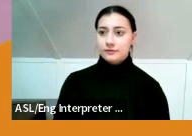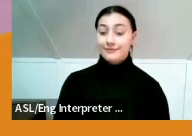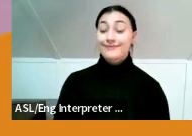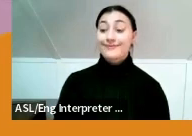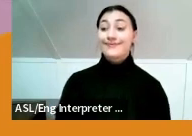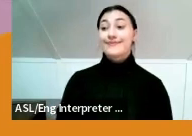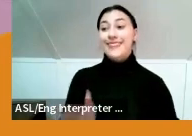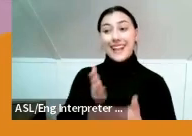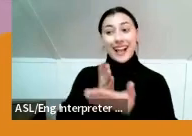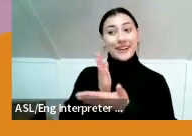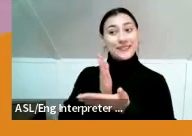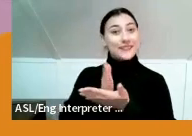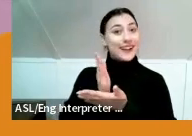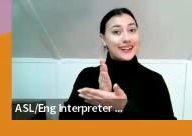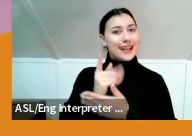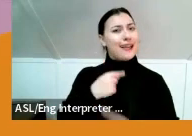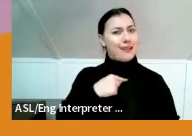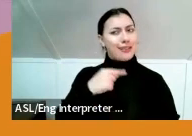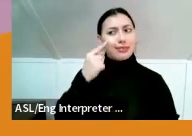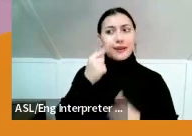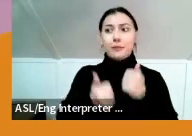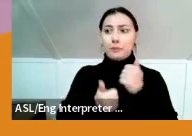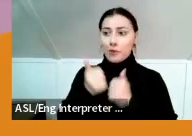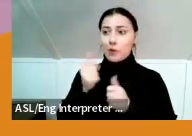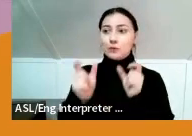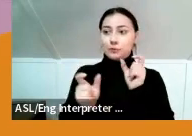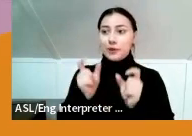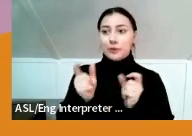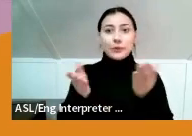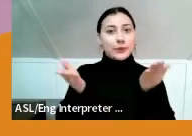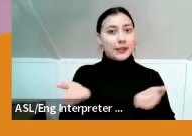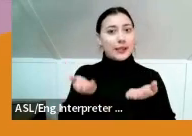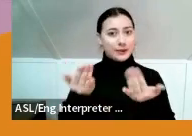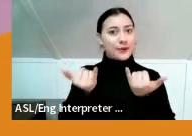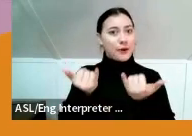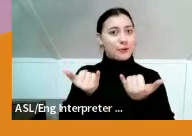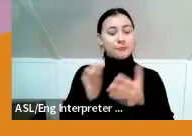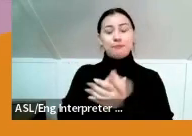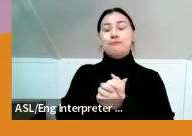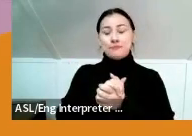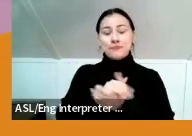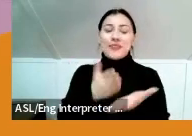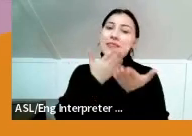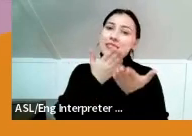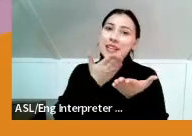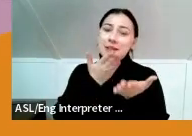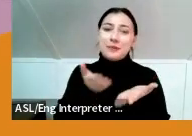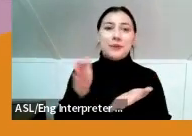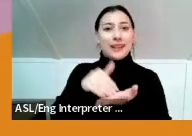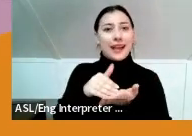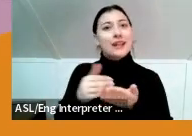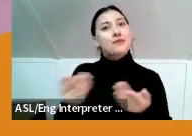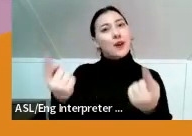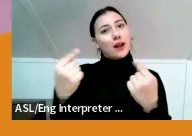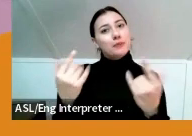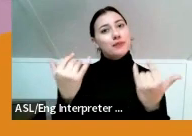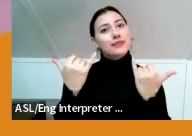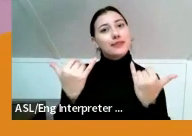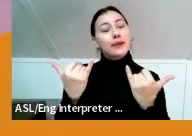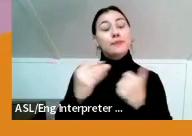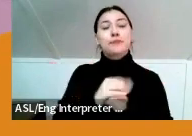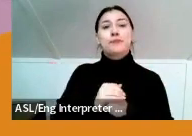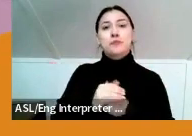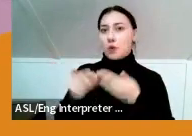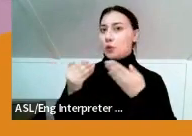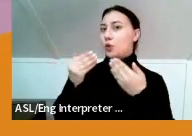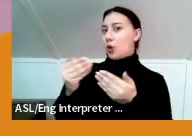All right, everyone. I think most people have filtered in at this point. So thank you again for joining us. And I will be starting